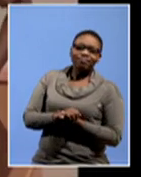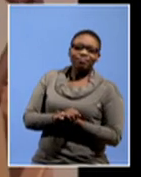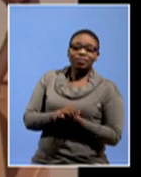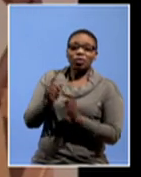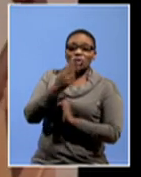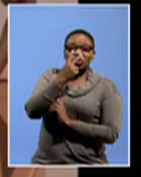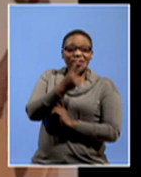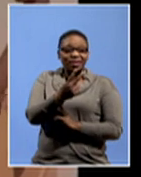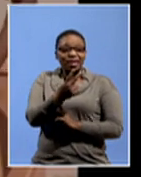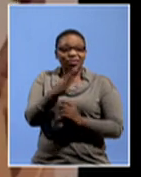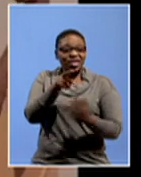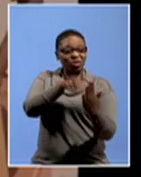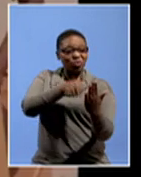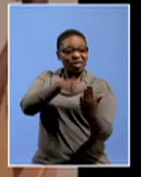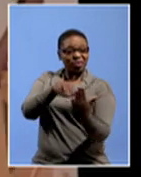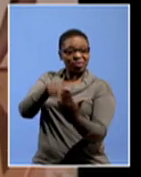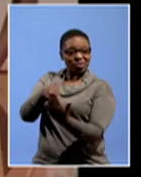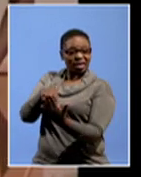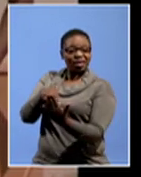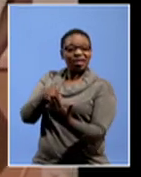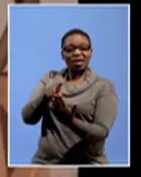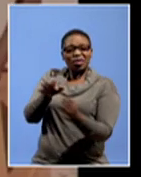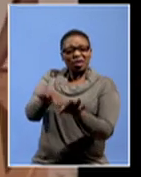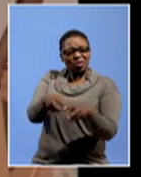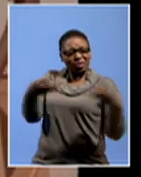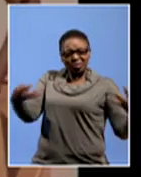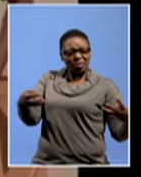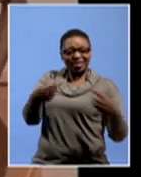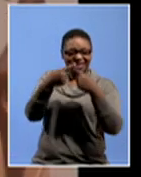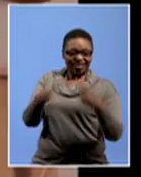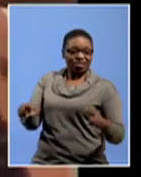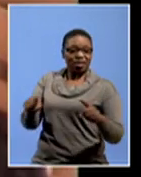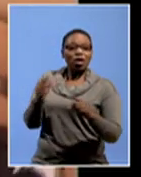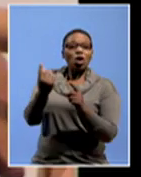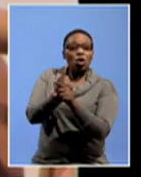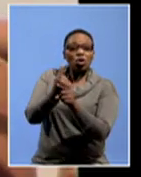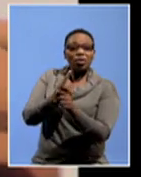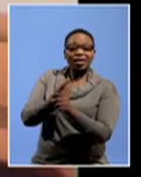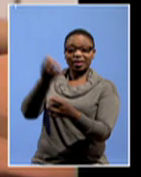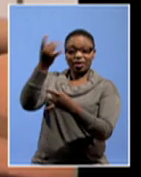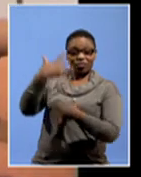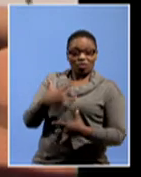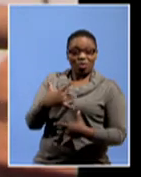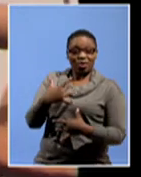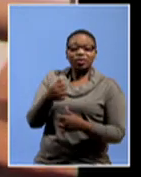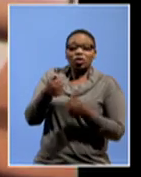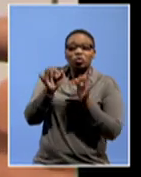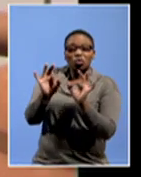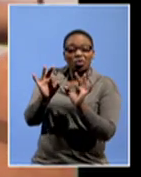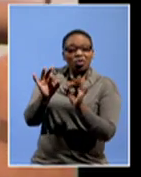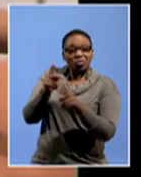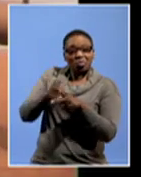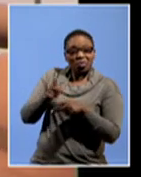what you have seen, what you have been read by the papers. All the time they give us the very, very good